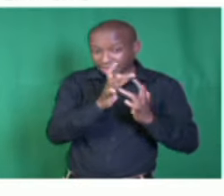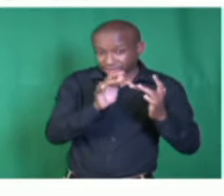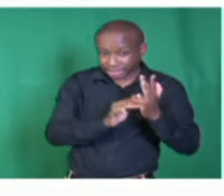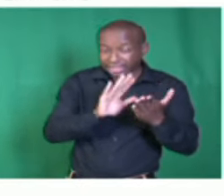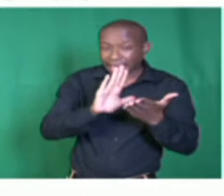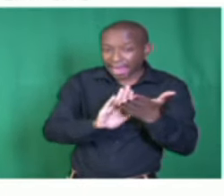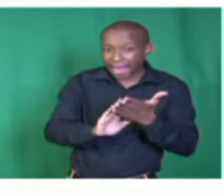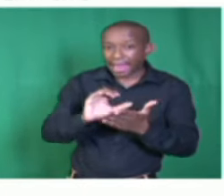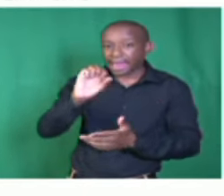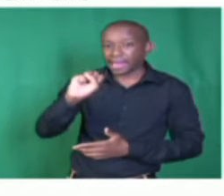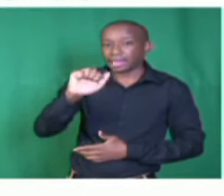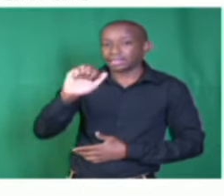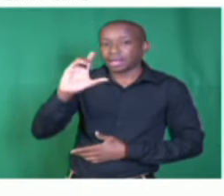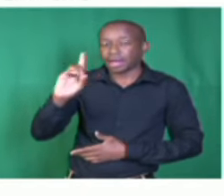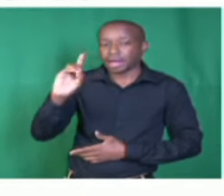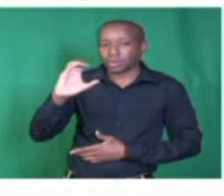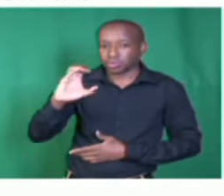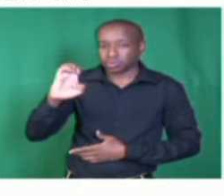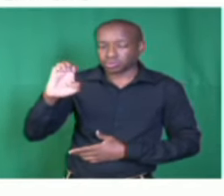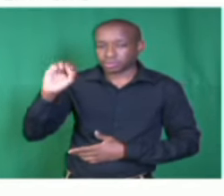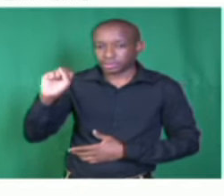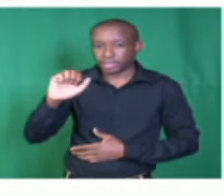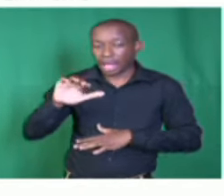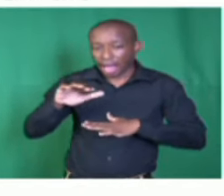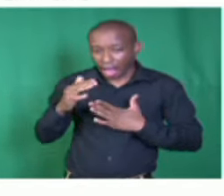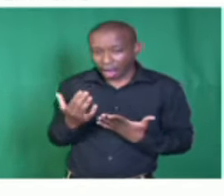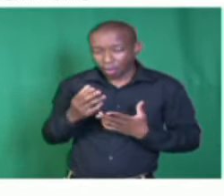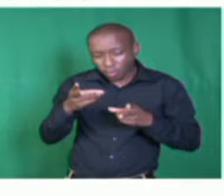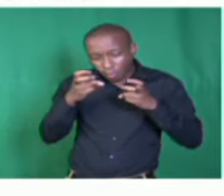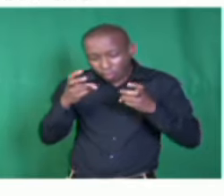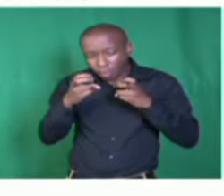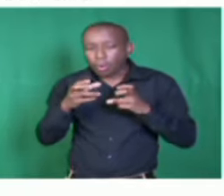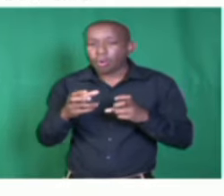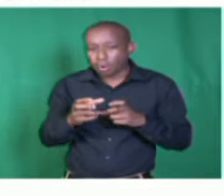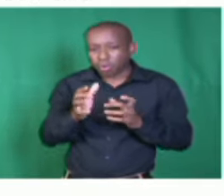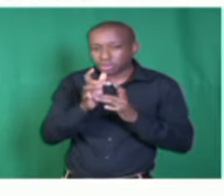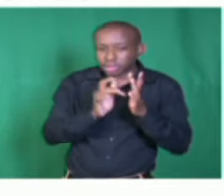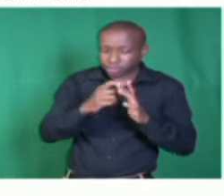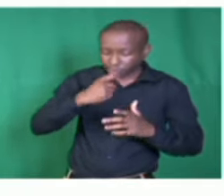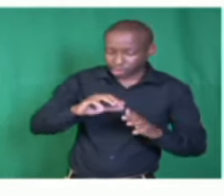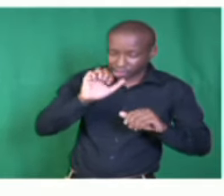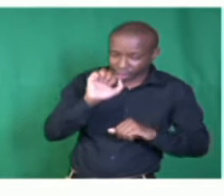and the Sadducees that we draw from the conflicts.